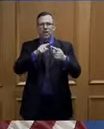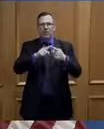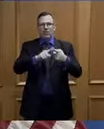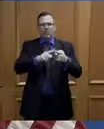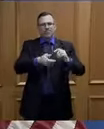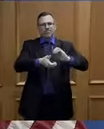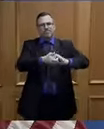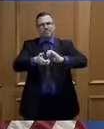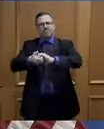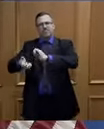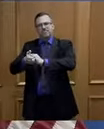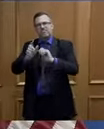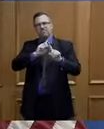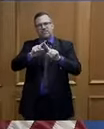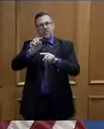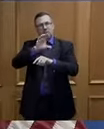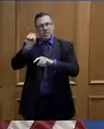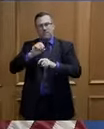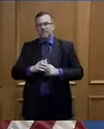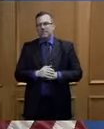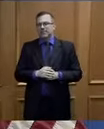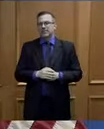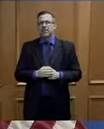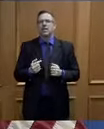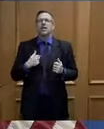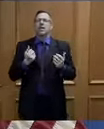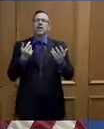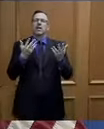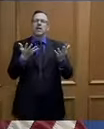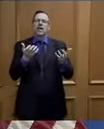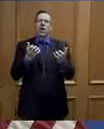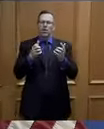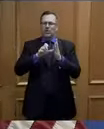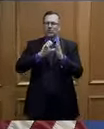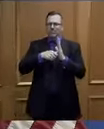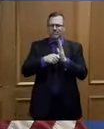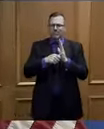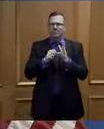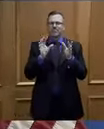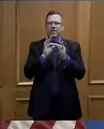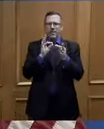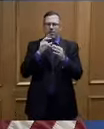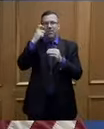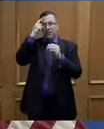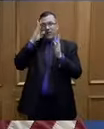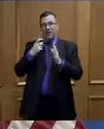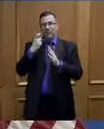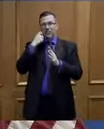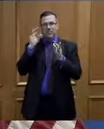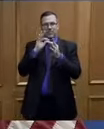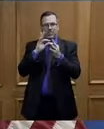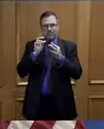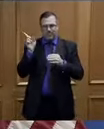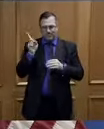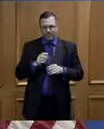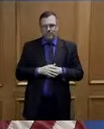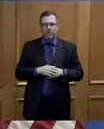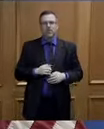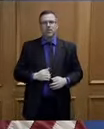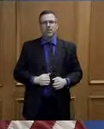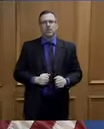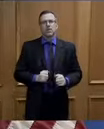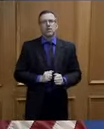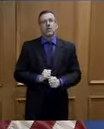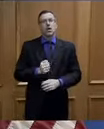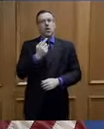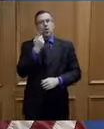this opportunity to highlight something that the governor alluded to a few minutes ago, which is a concerning